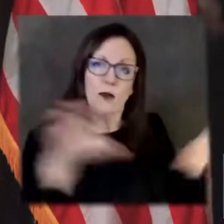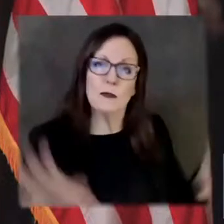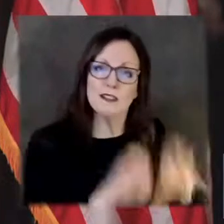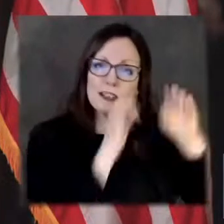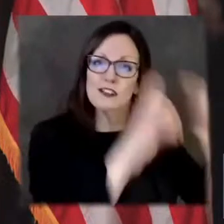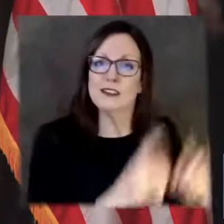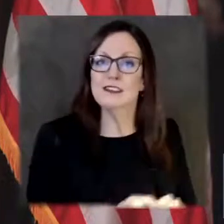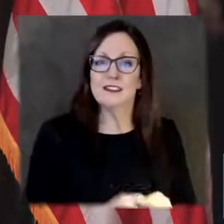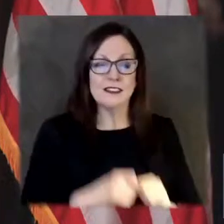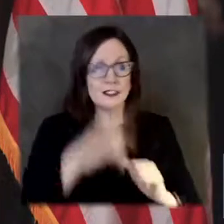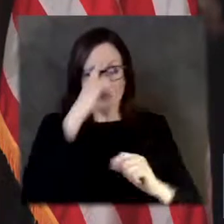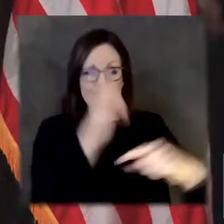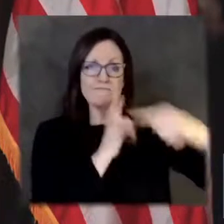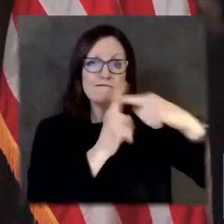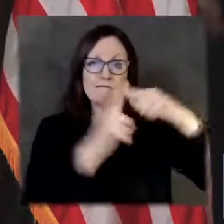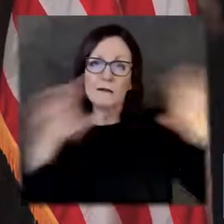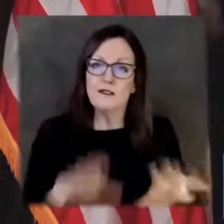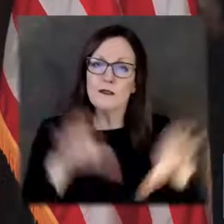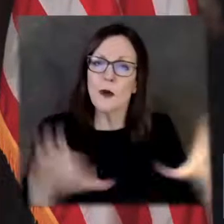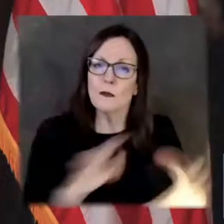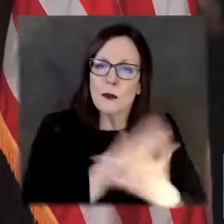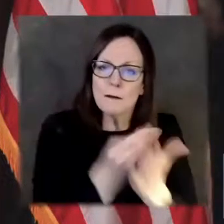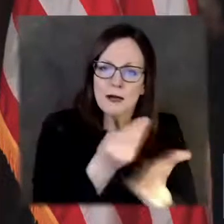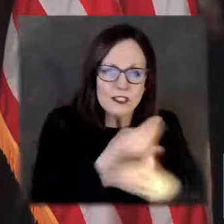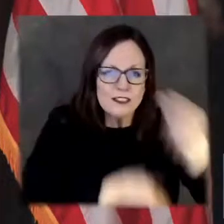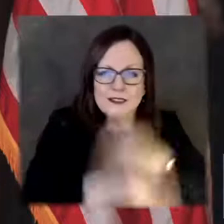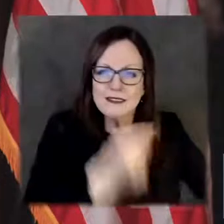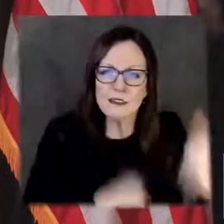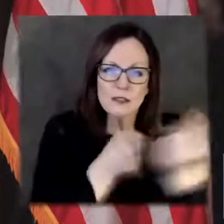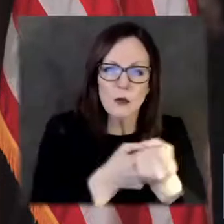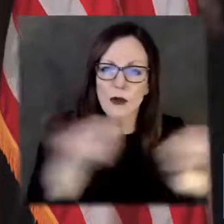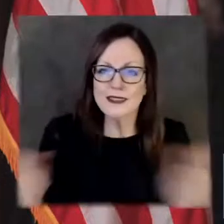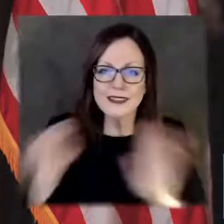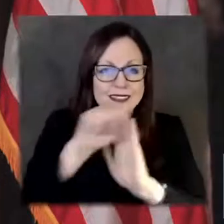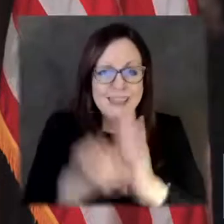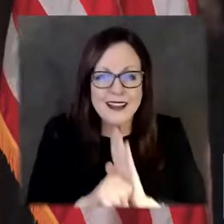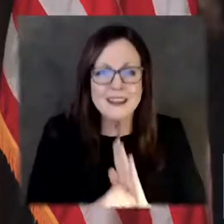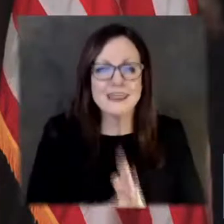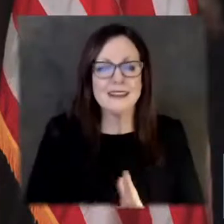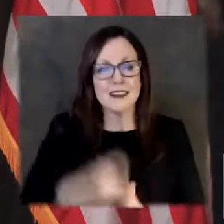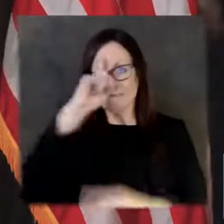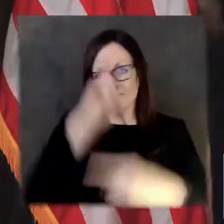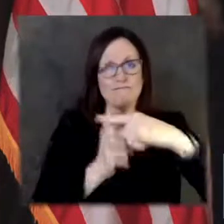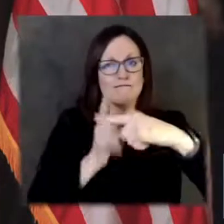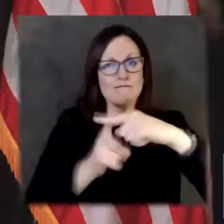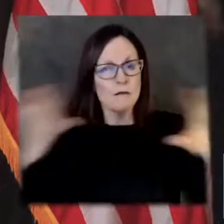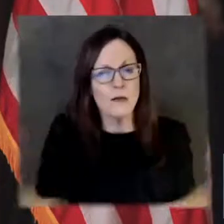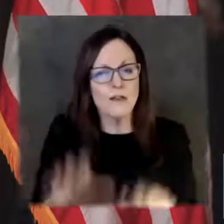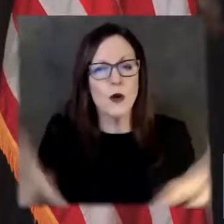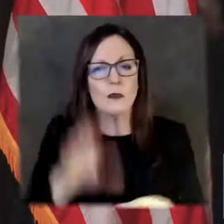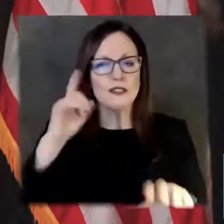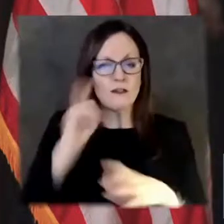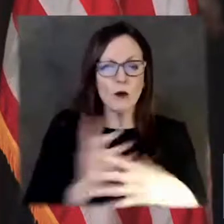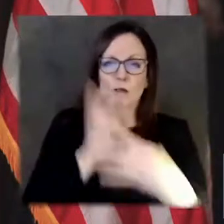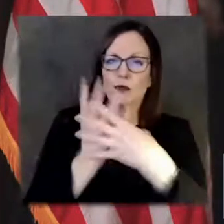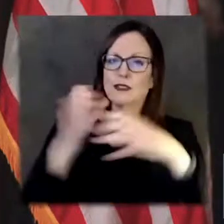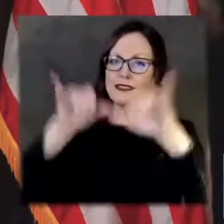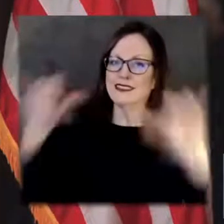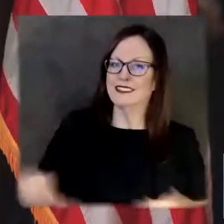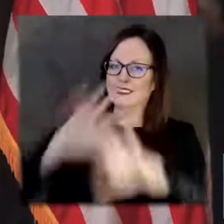and resilience of the people of this great state. I believe we can pass a budget with bipartisan